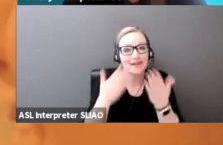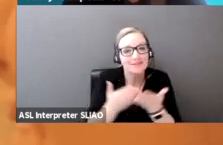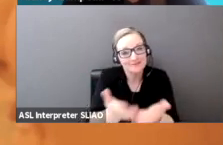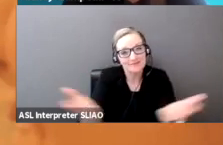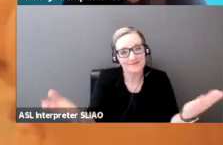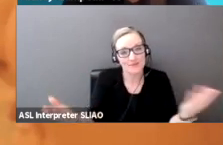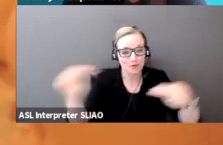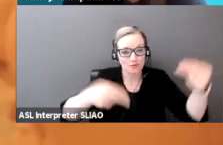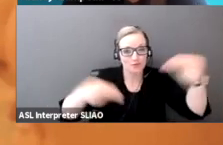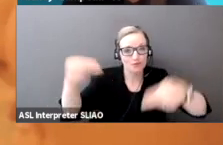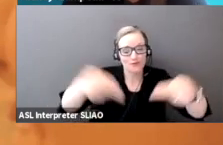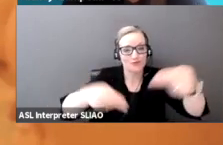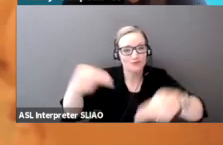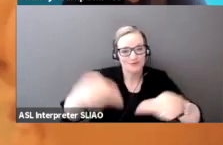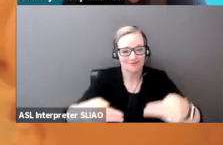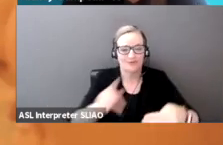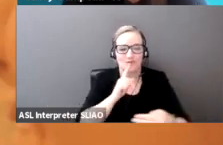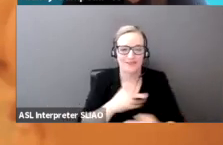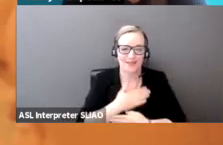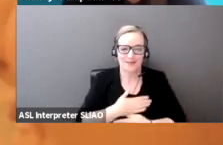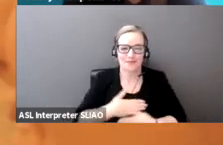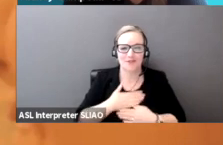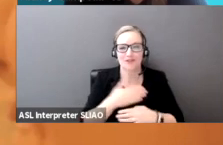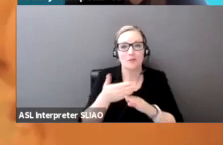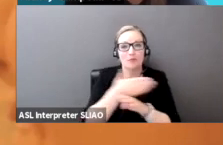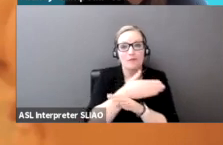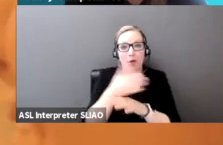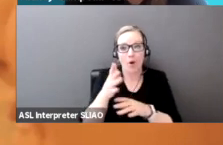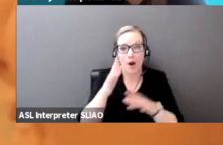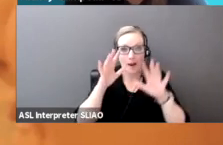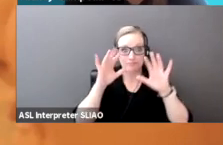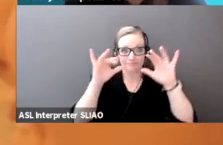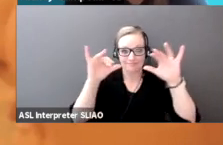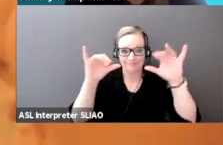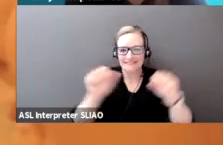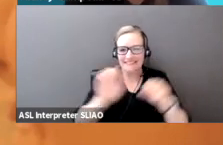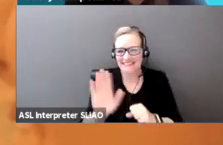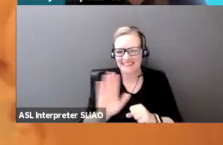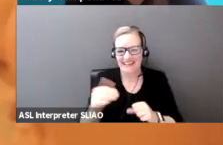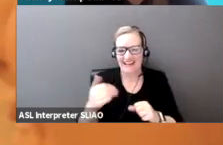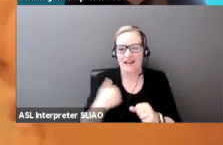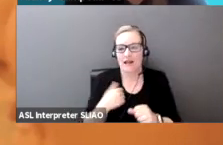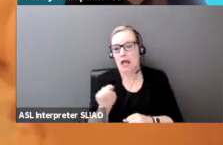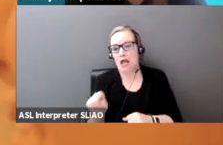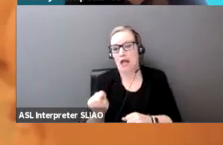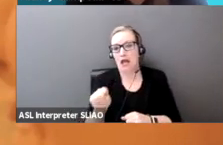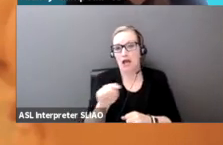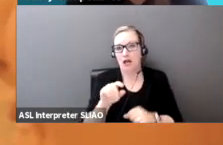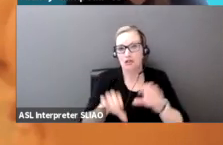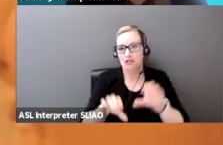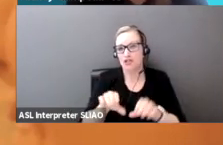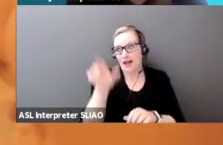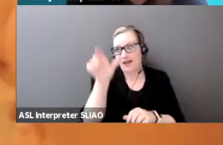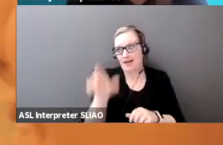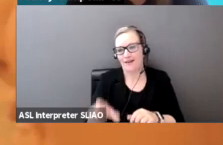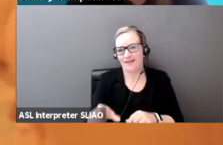it as well. Right before you disappear, Jordan's gonna post a feedback form link in the chat. We'd really appreciate